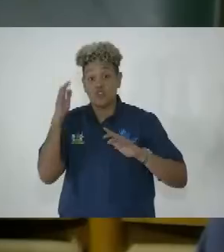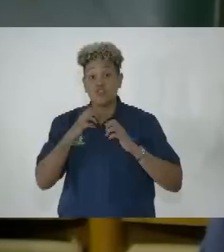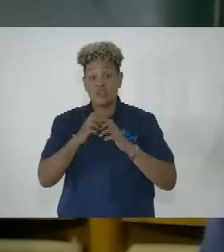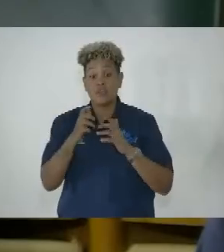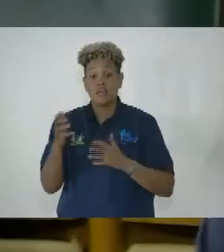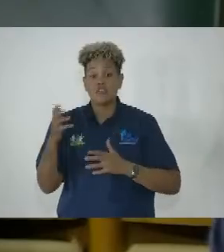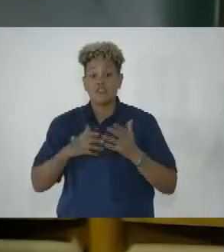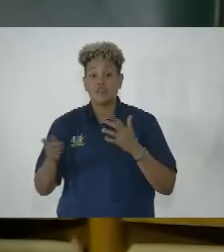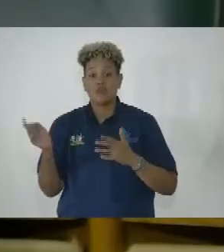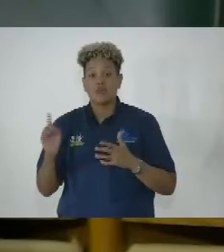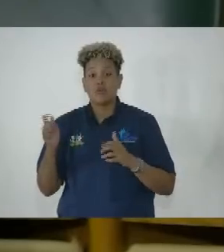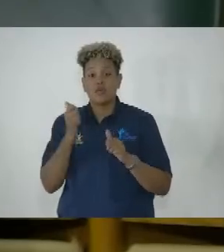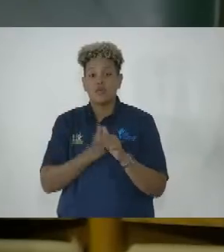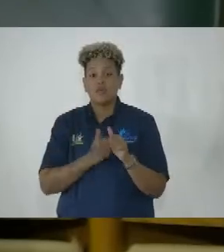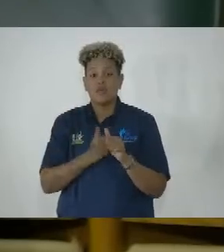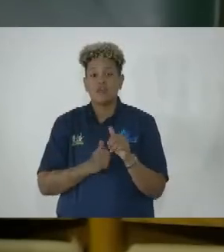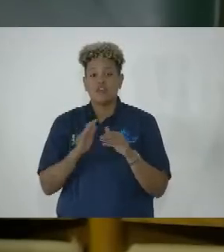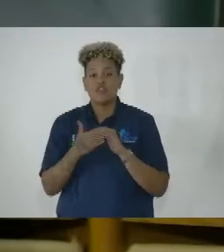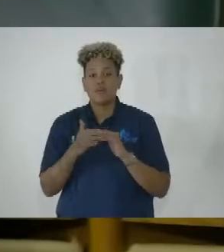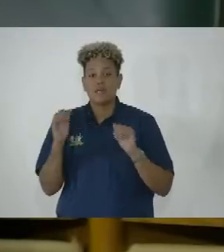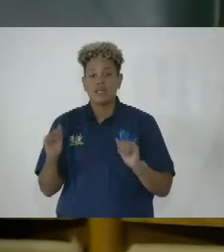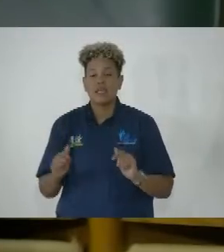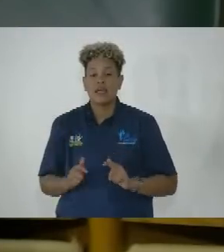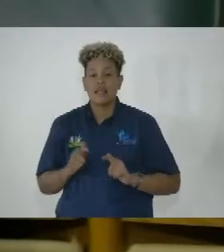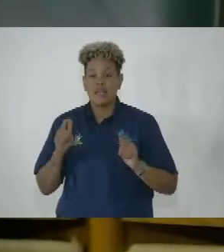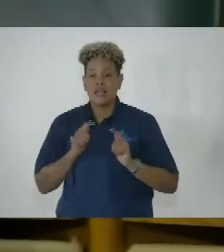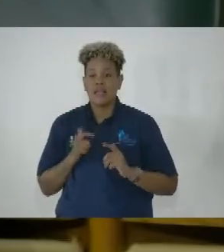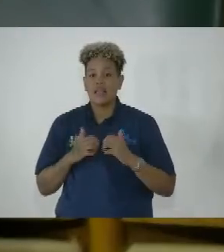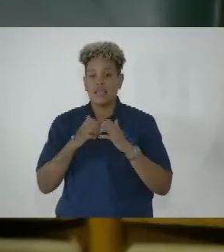society where each and every Jamaican can live a life